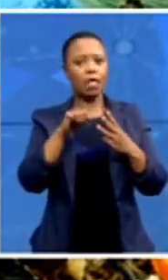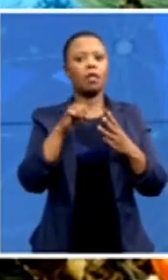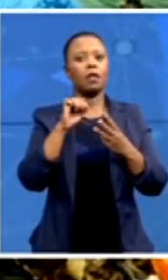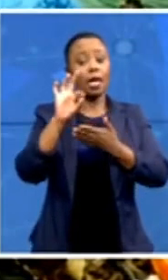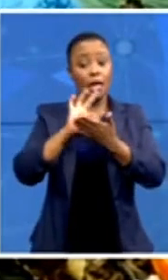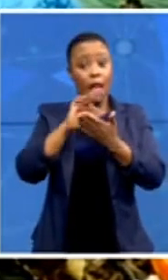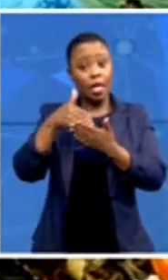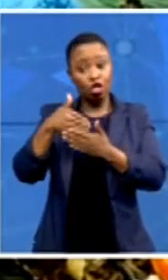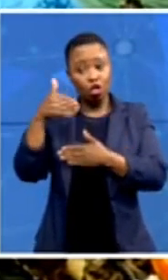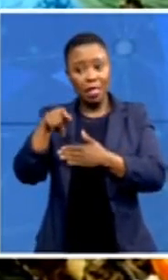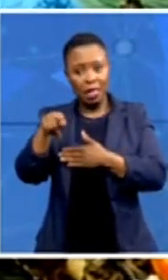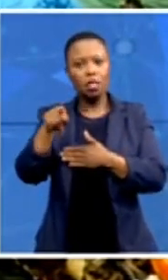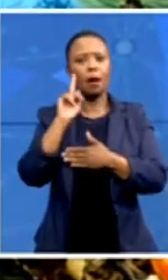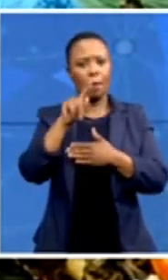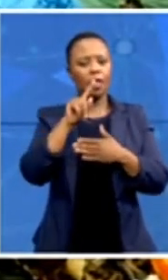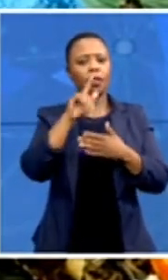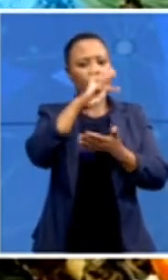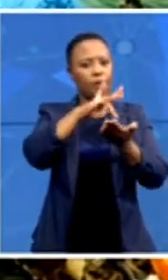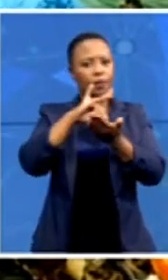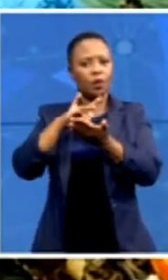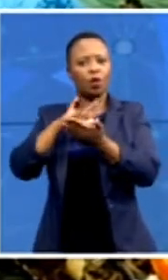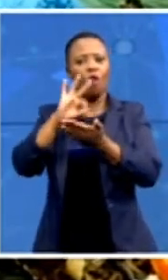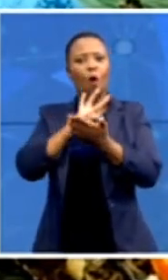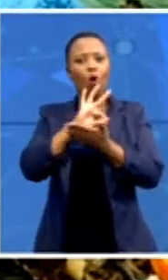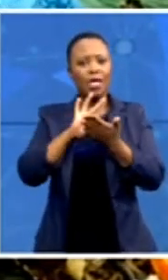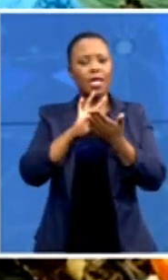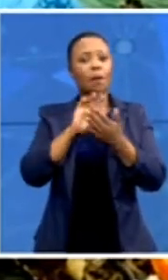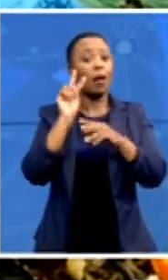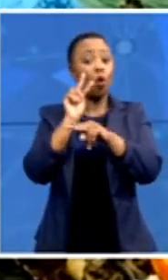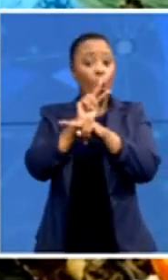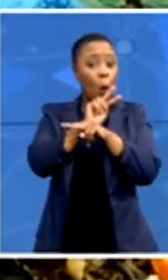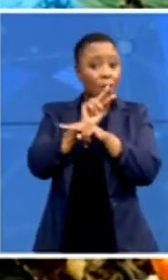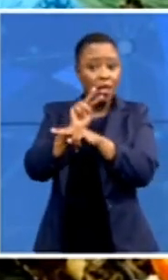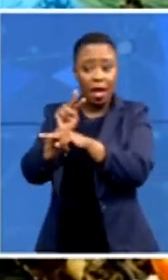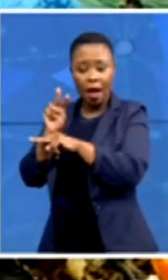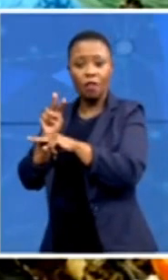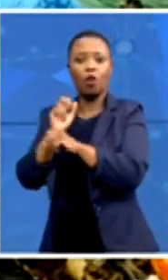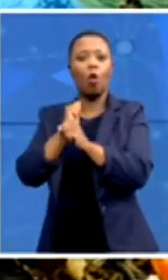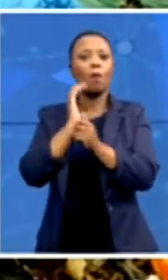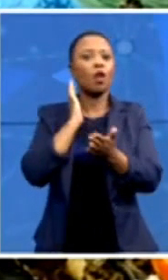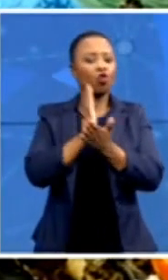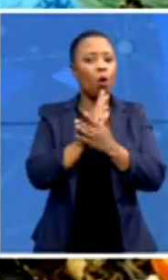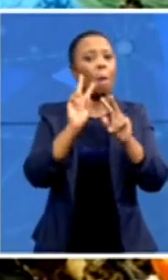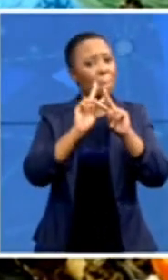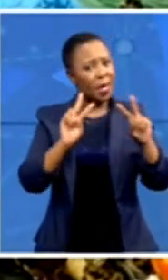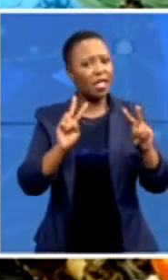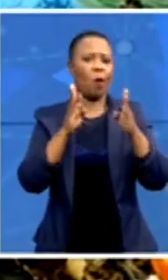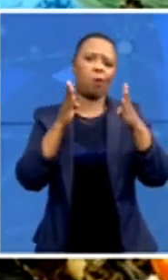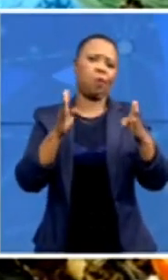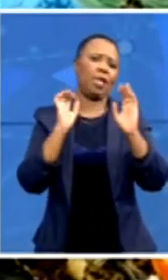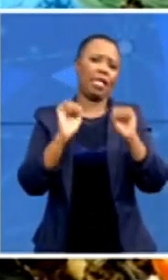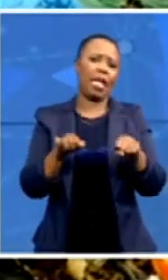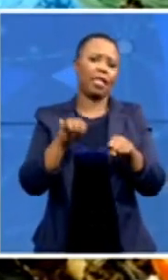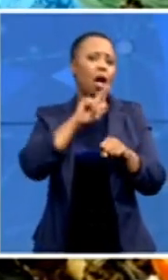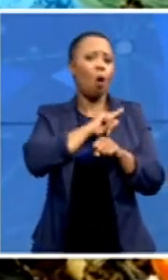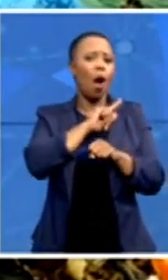voting districts and observe, Blaine, in order to make sure that there is peace. Because as you're saying, that KZN has been this one